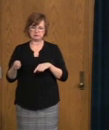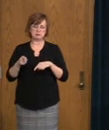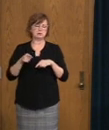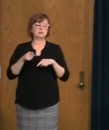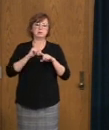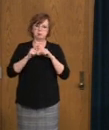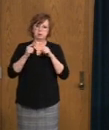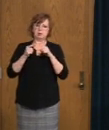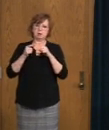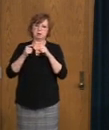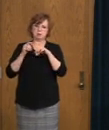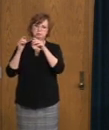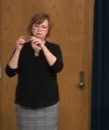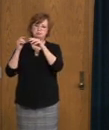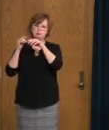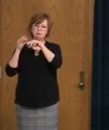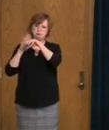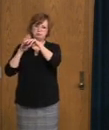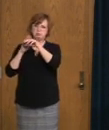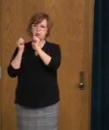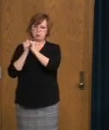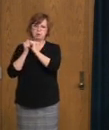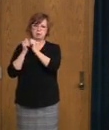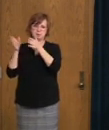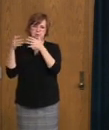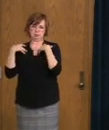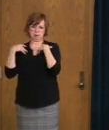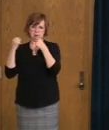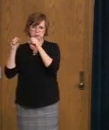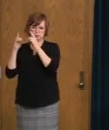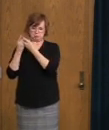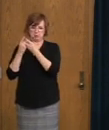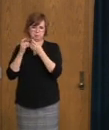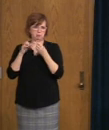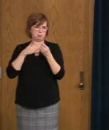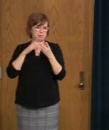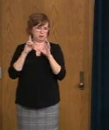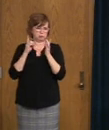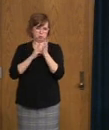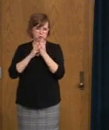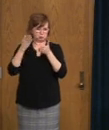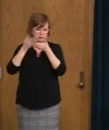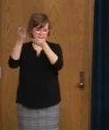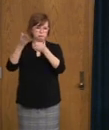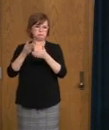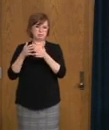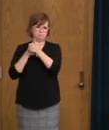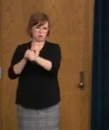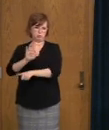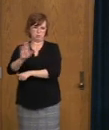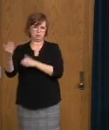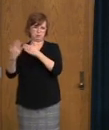hospital due to COVID or other reasons. And follow the advice of your healthcare provider in that case.